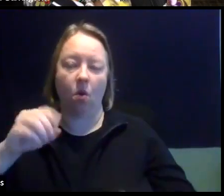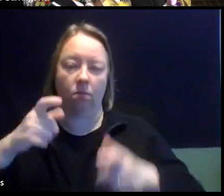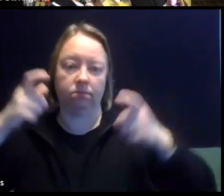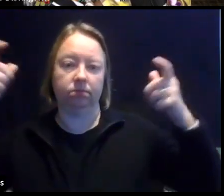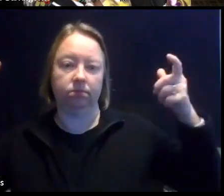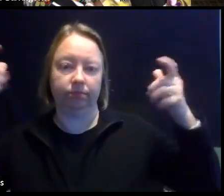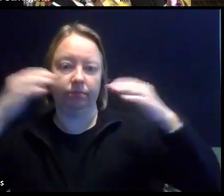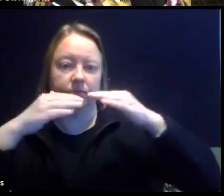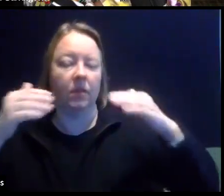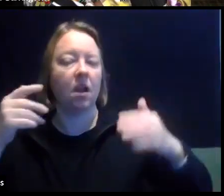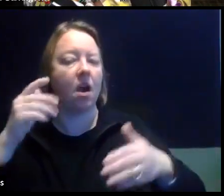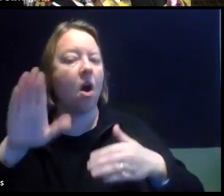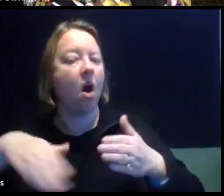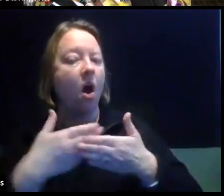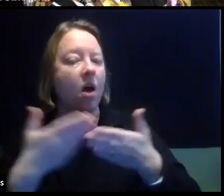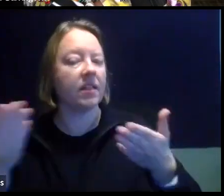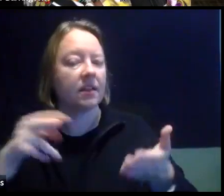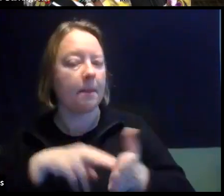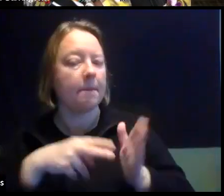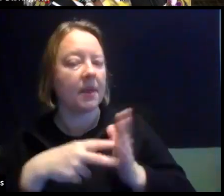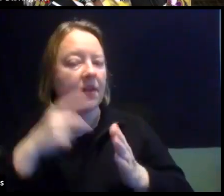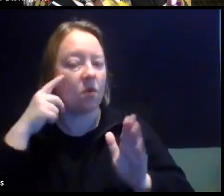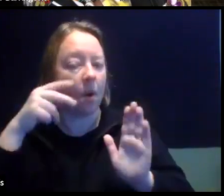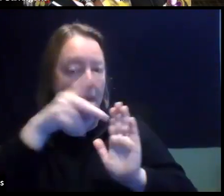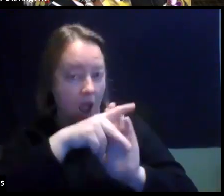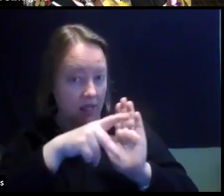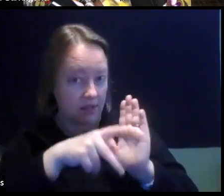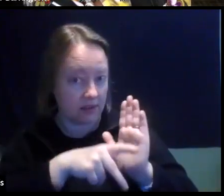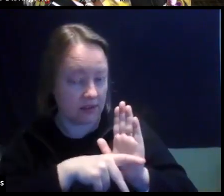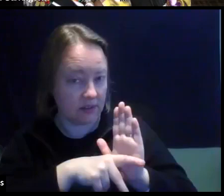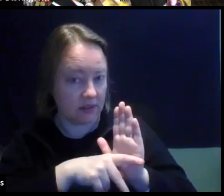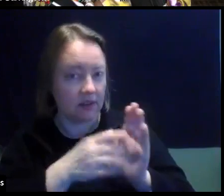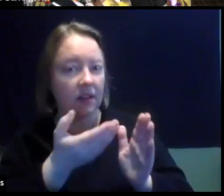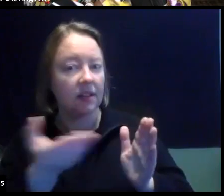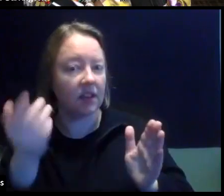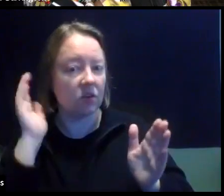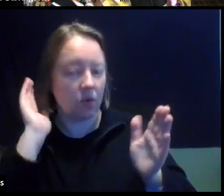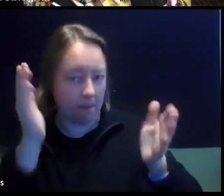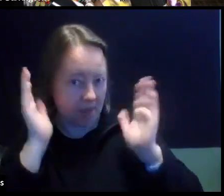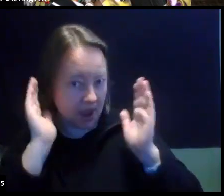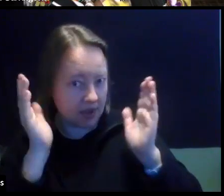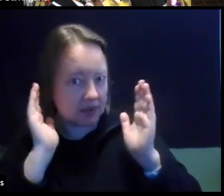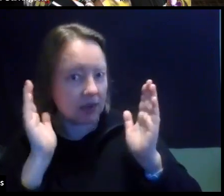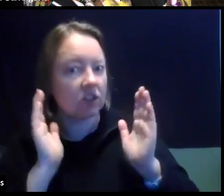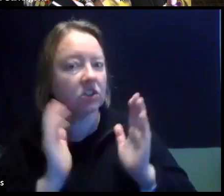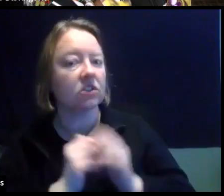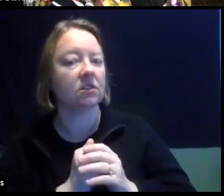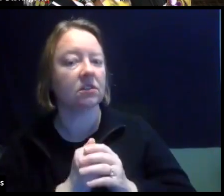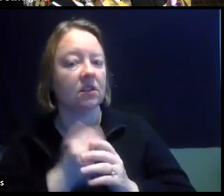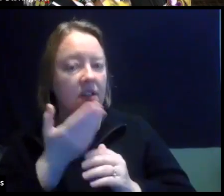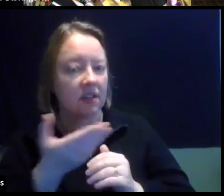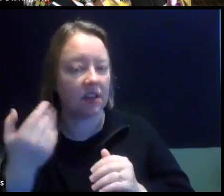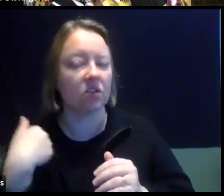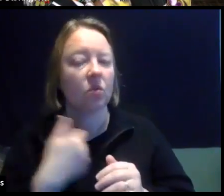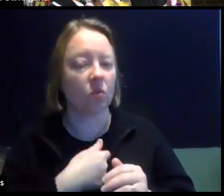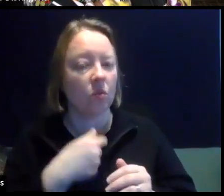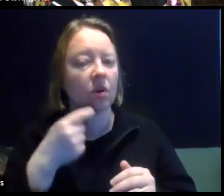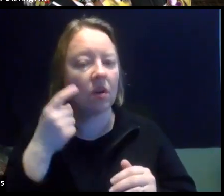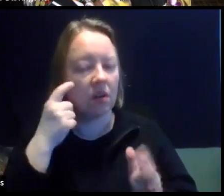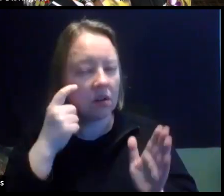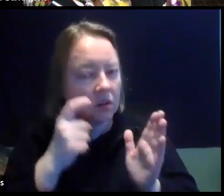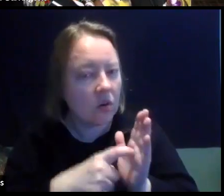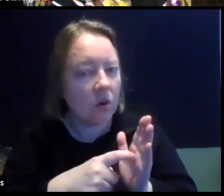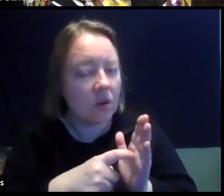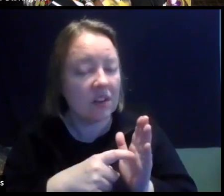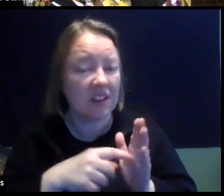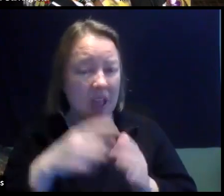these things mean for policy? Things that we'll pay attention to, things that we'll note. The pandemic